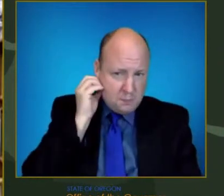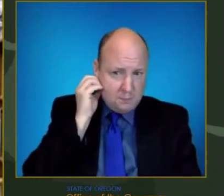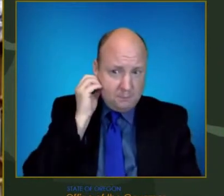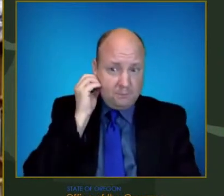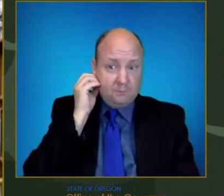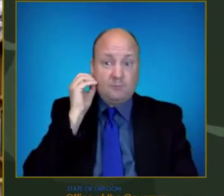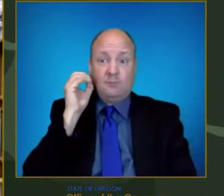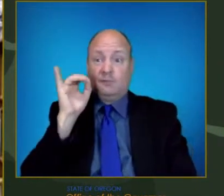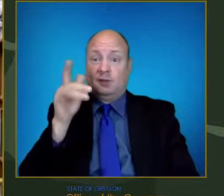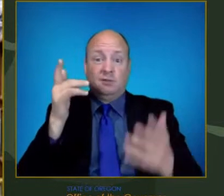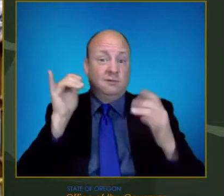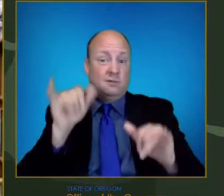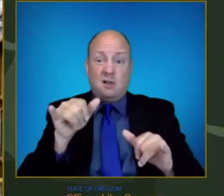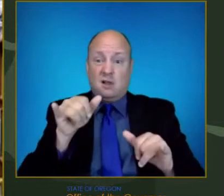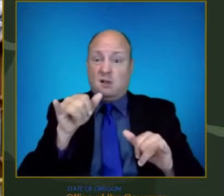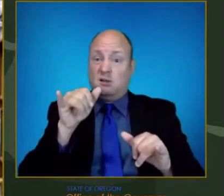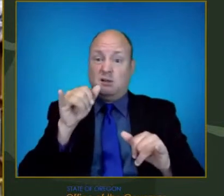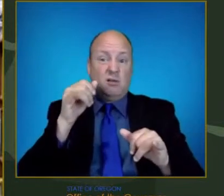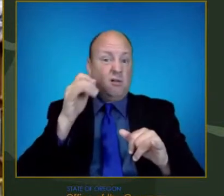mitigation plans?